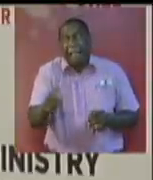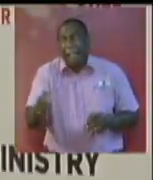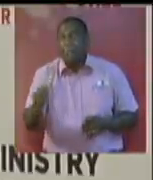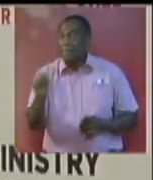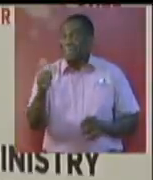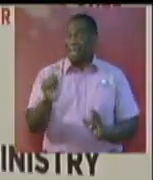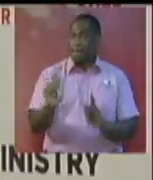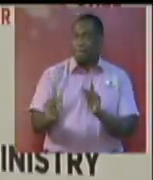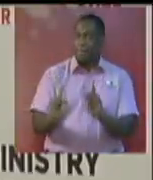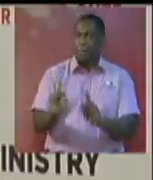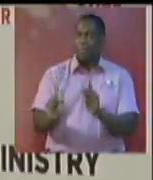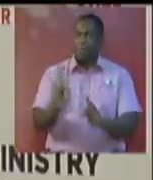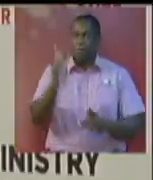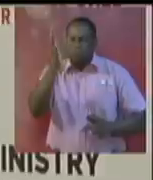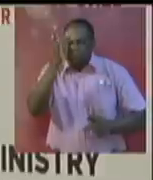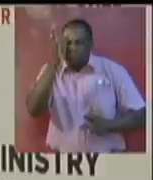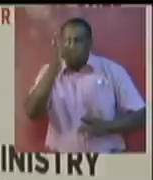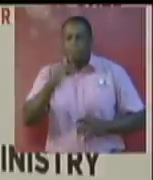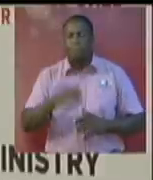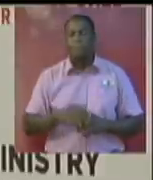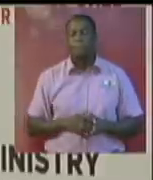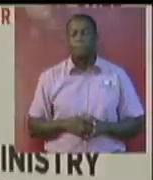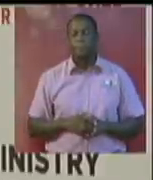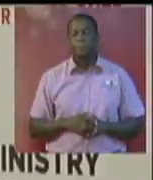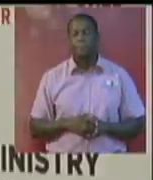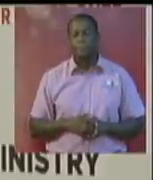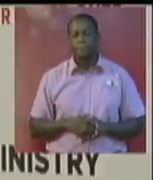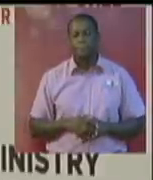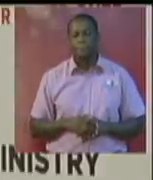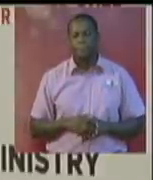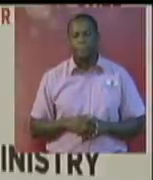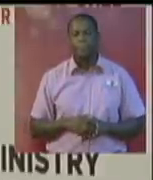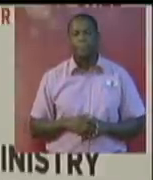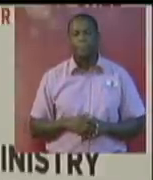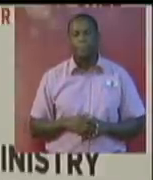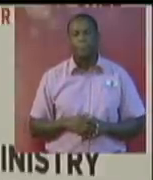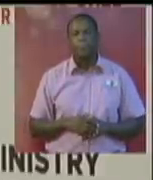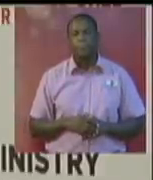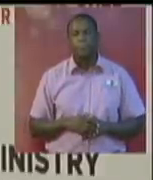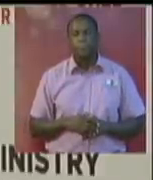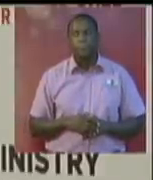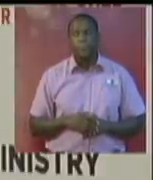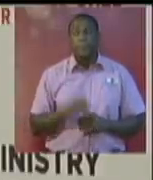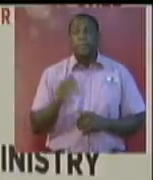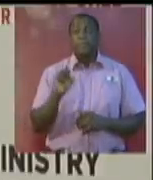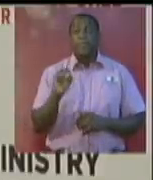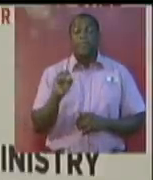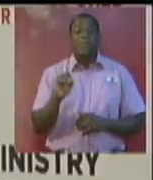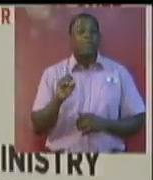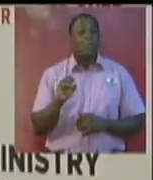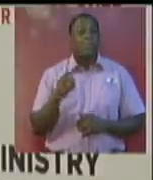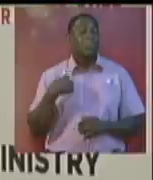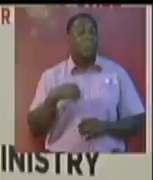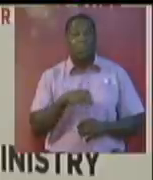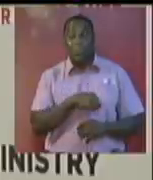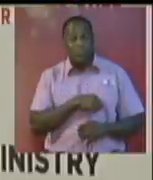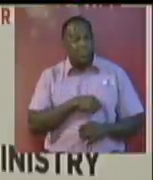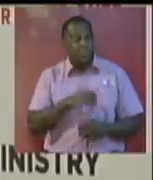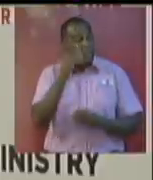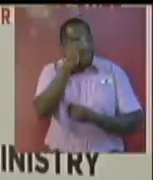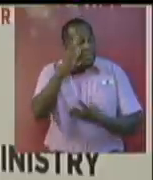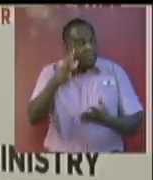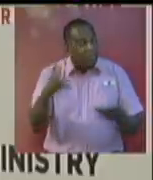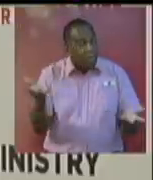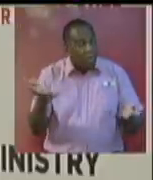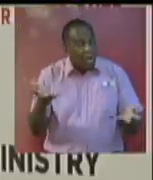10 persons within that entire household becoming positive. So what's the message? Even within the context